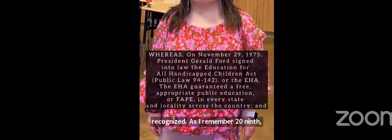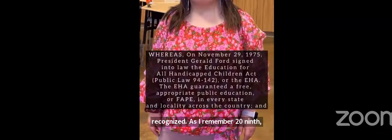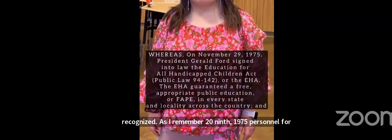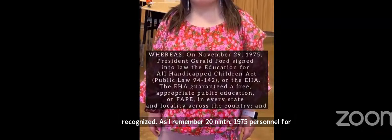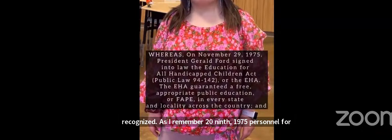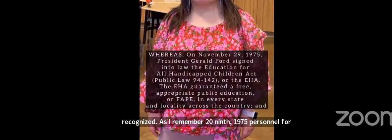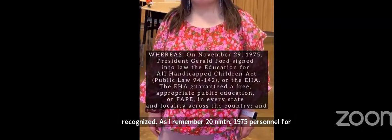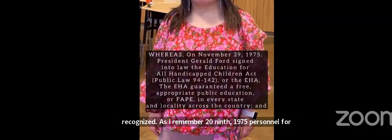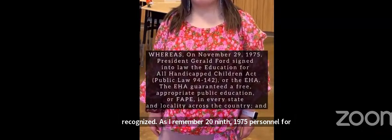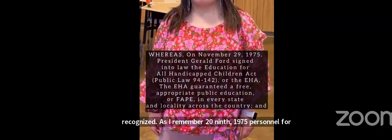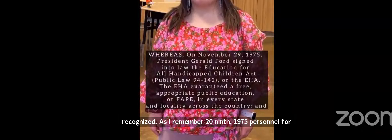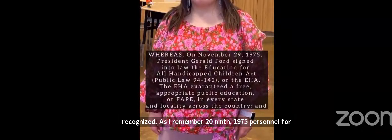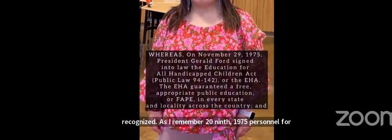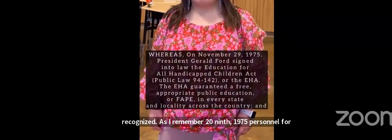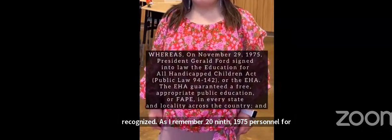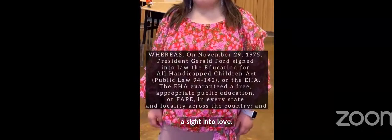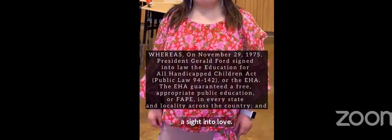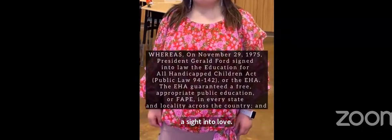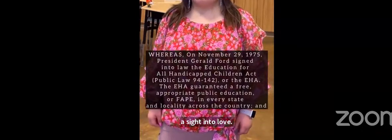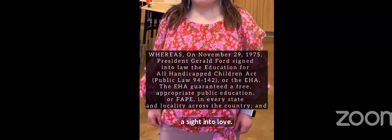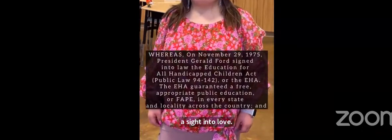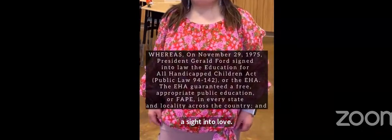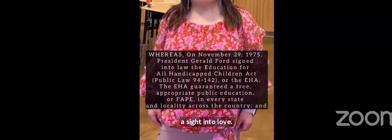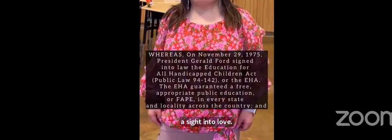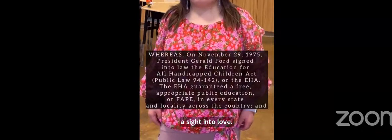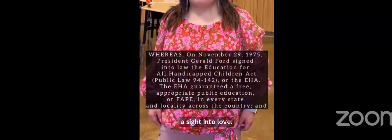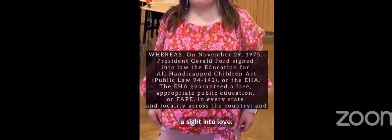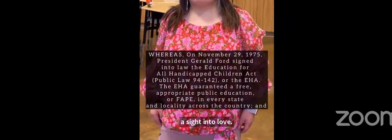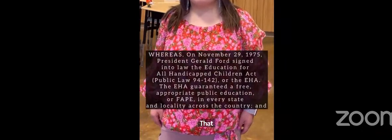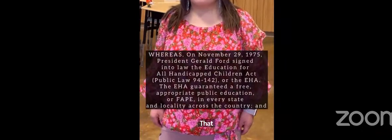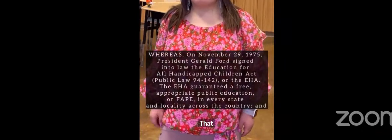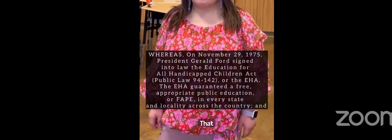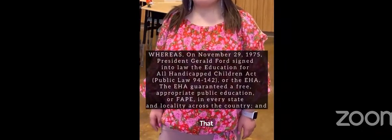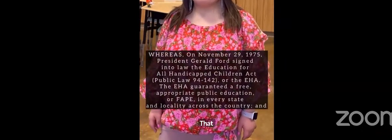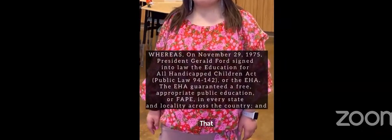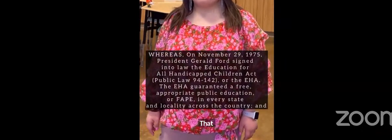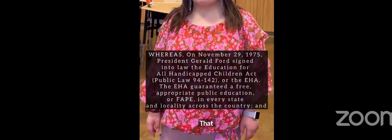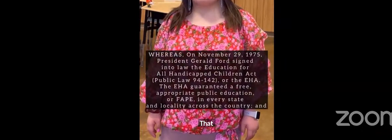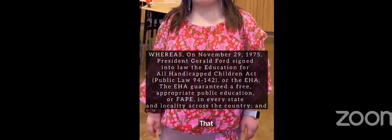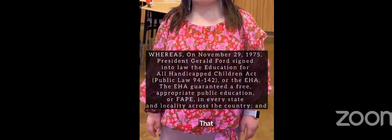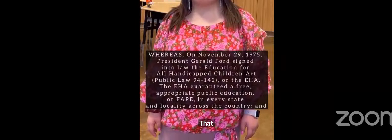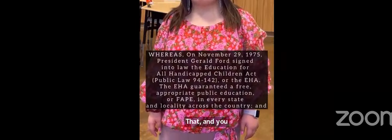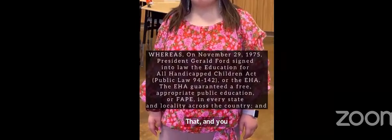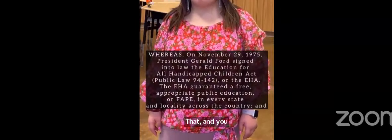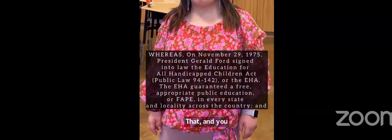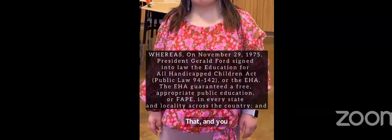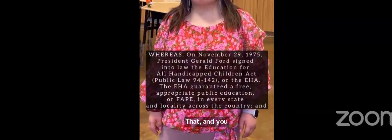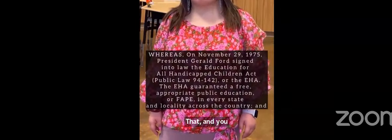the Educational for All Handicapped Children Act. Public Law